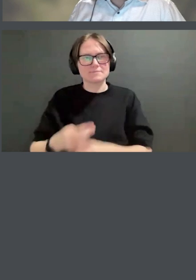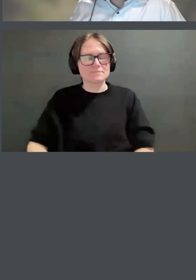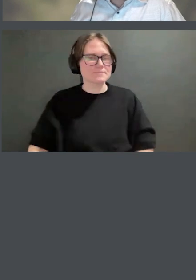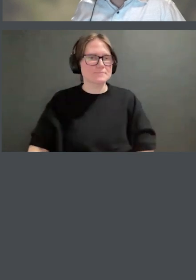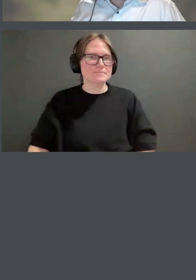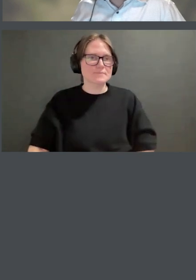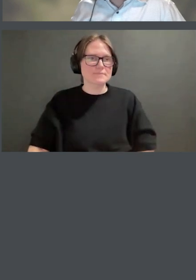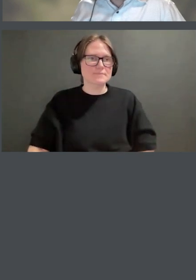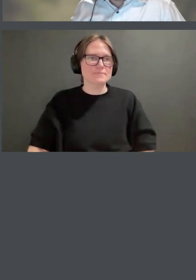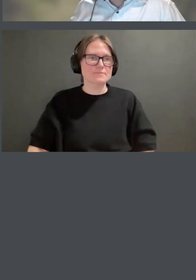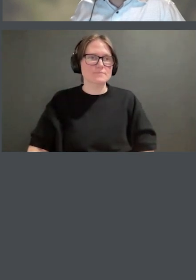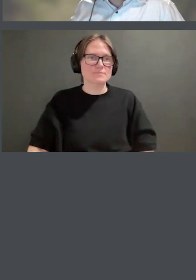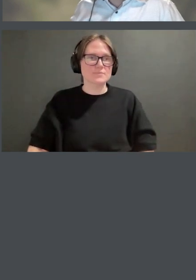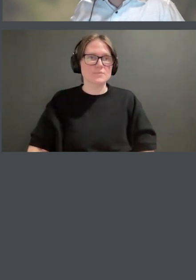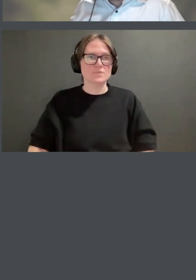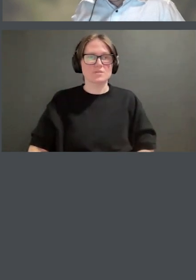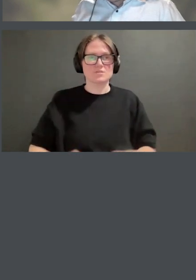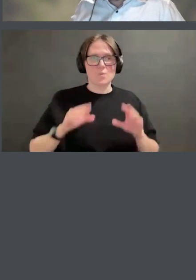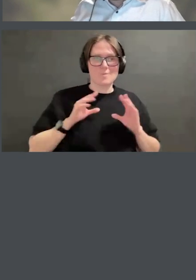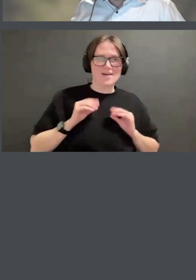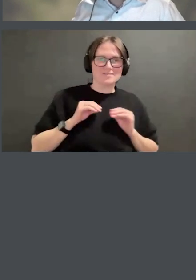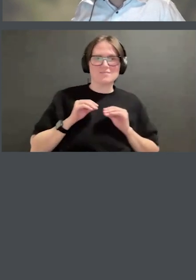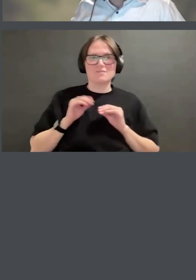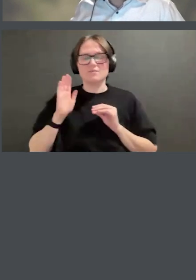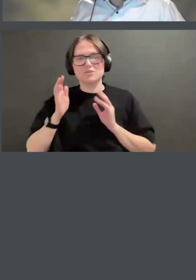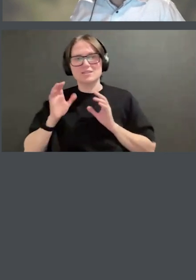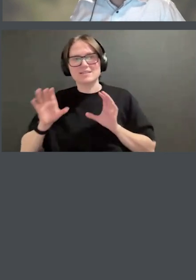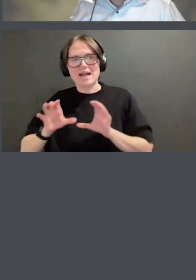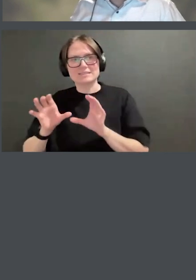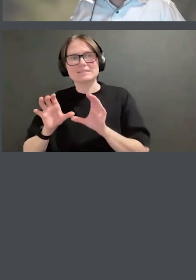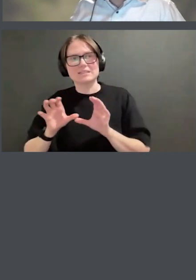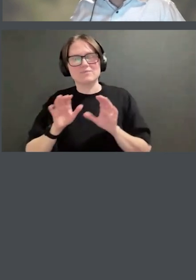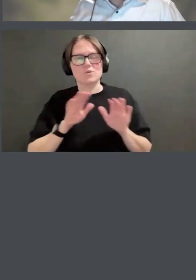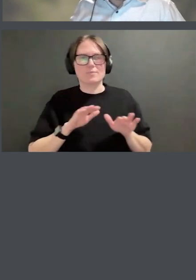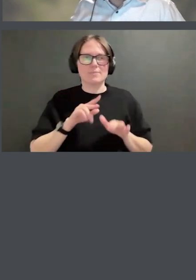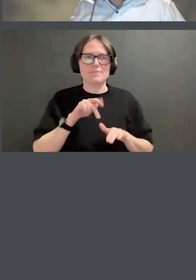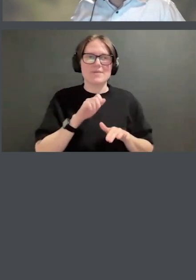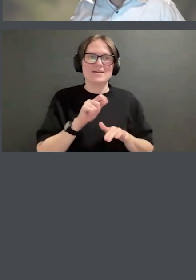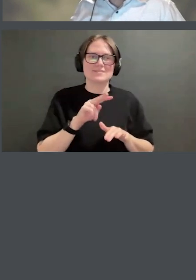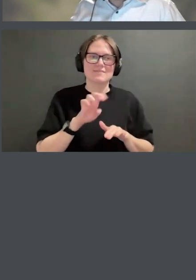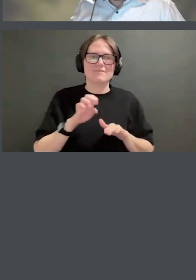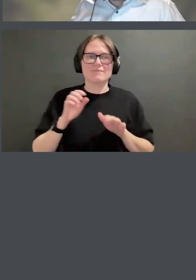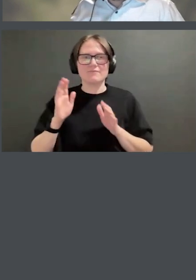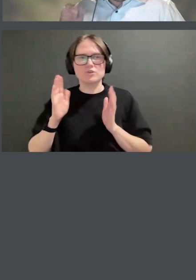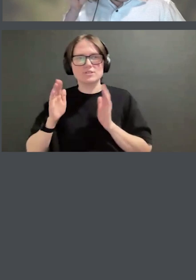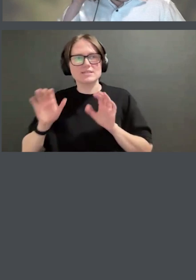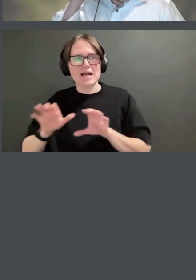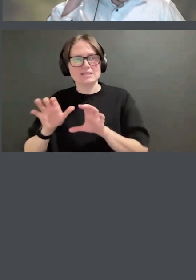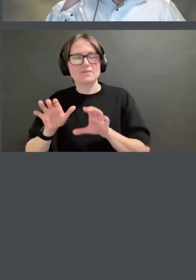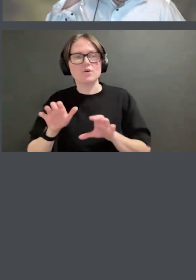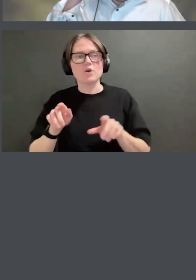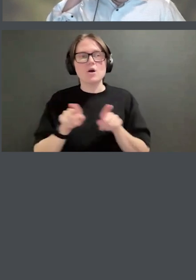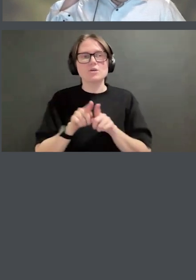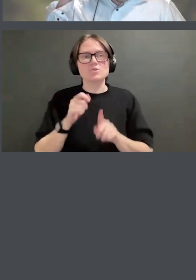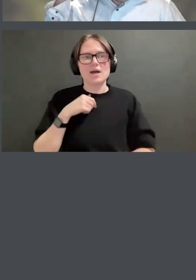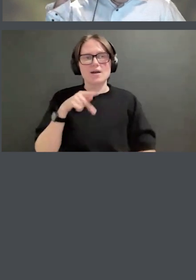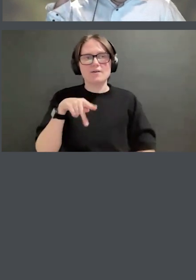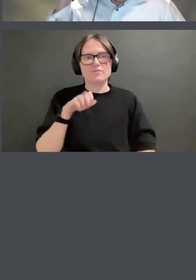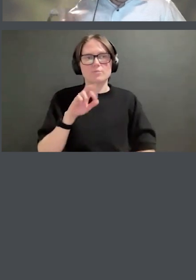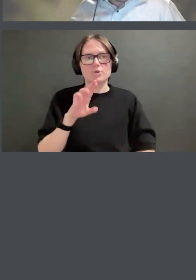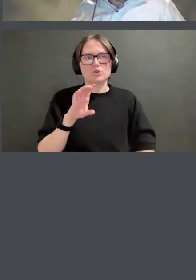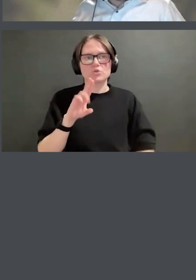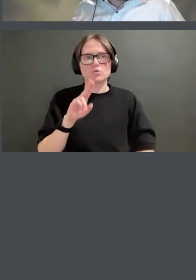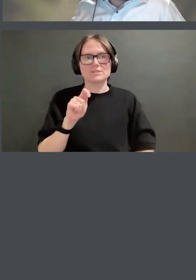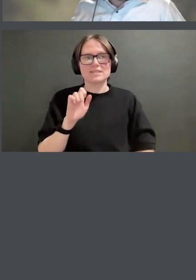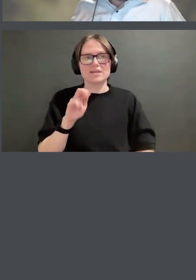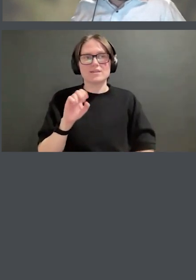So in addition to passive versus active systems, there's also systems that are percutaneous, meaning the implant